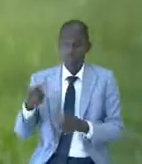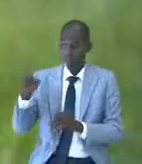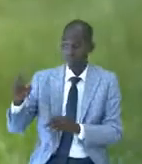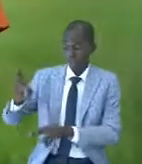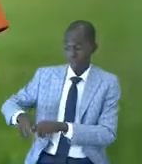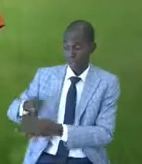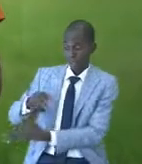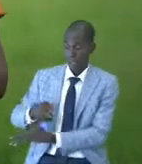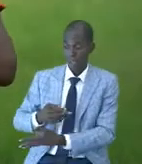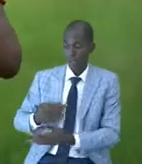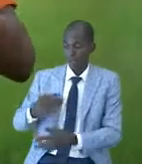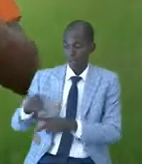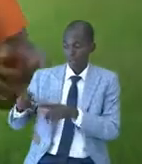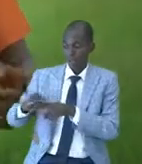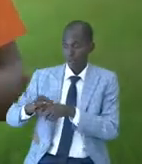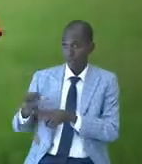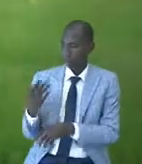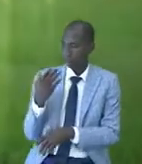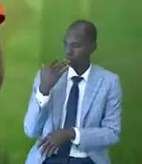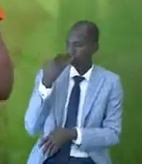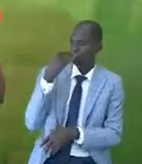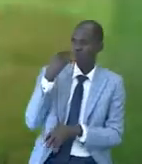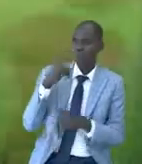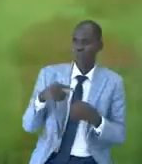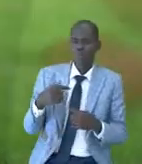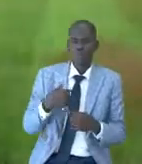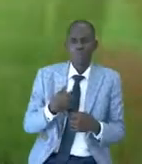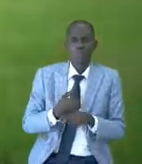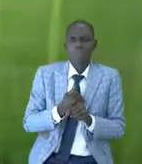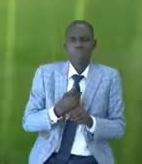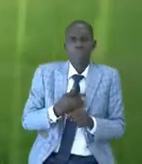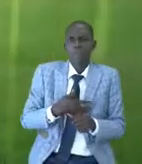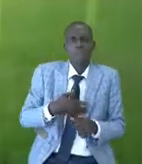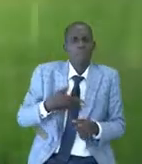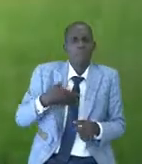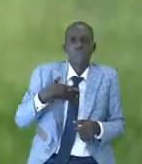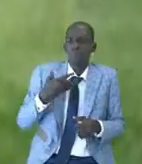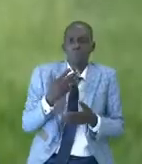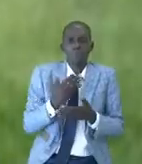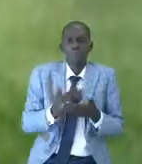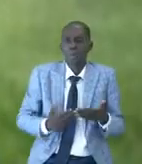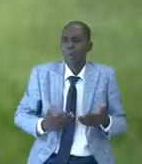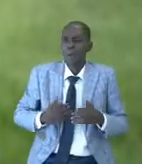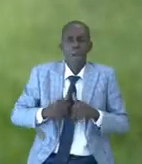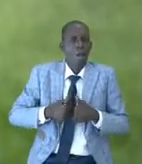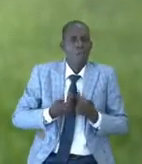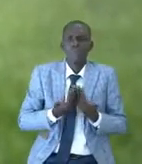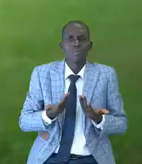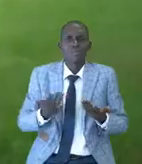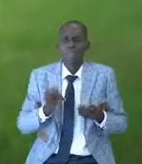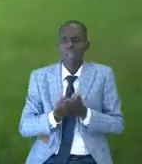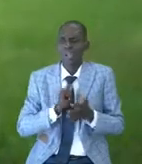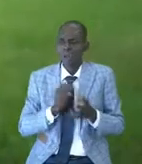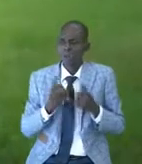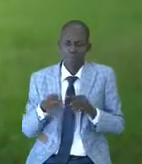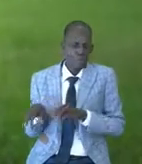stomach will start turning me. It's either I witness to the person or I just leave. When I see that it's someone that I can't witness to, I just leave. But since then, I